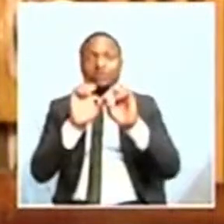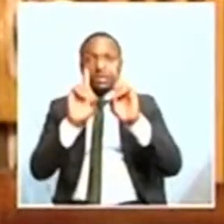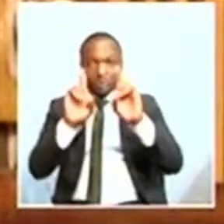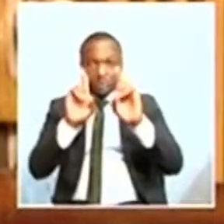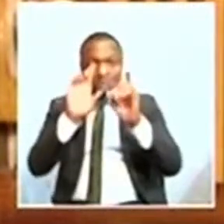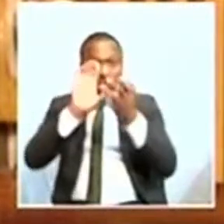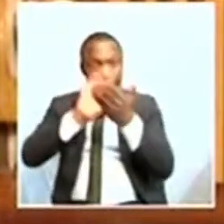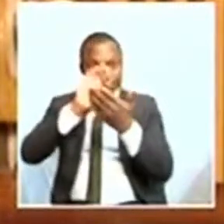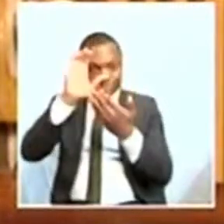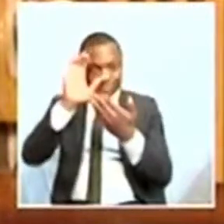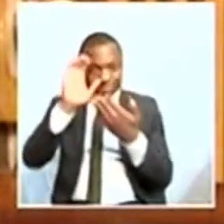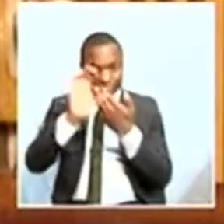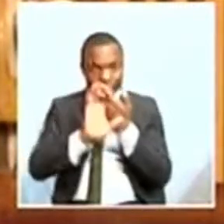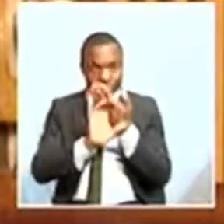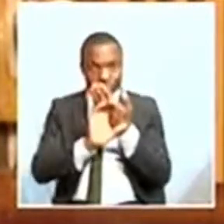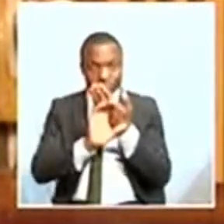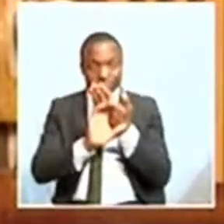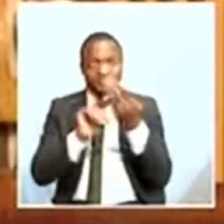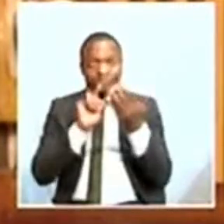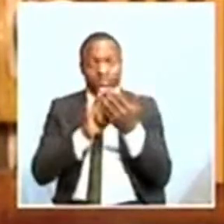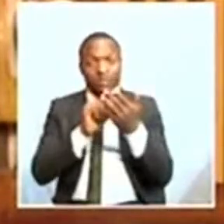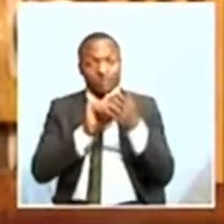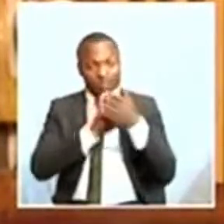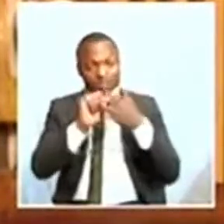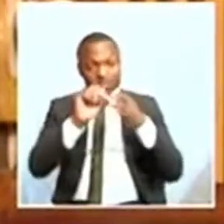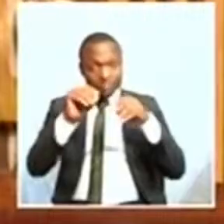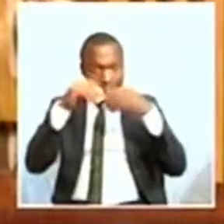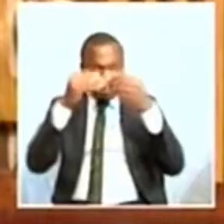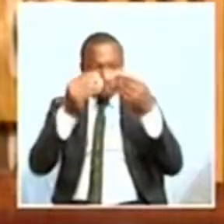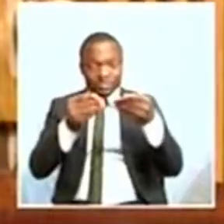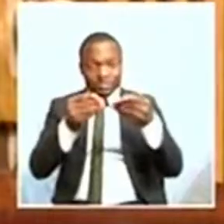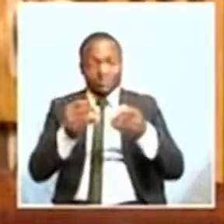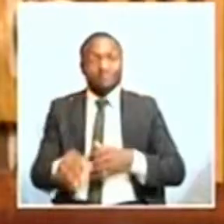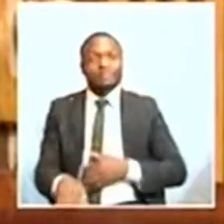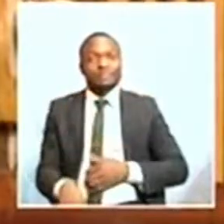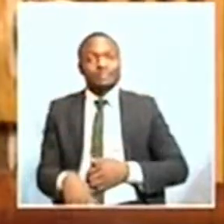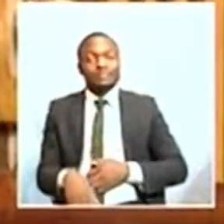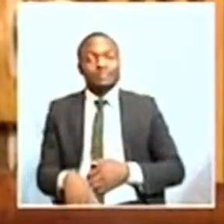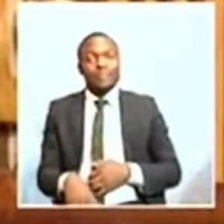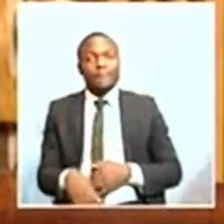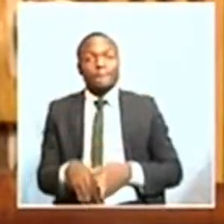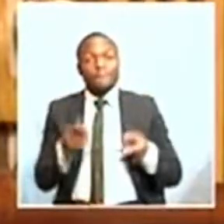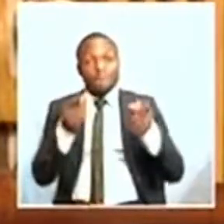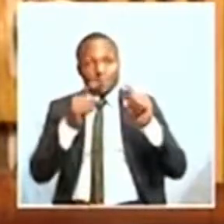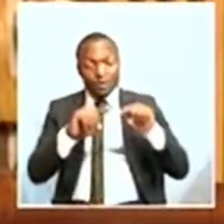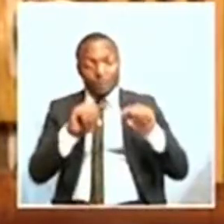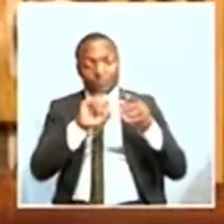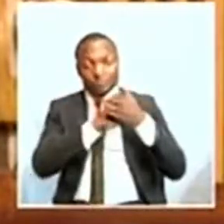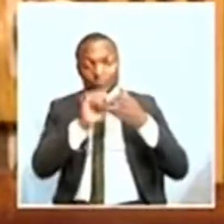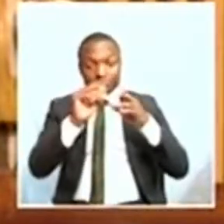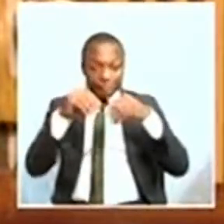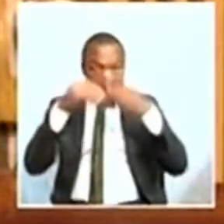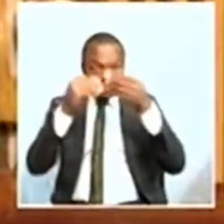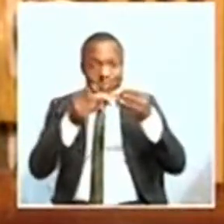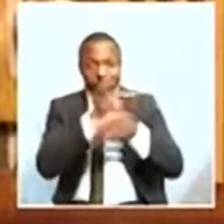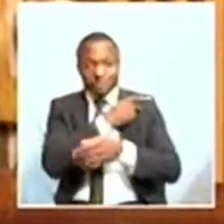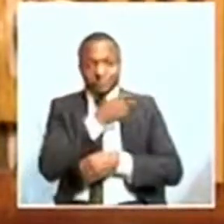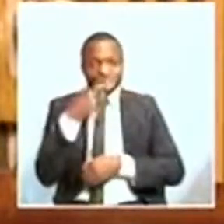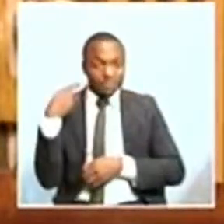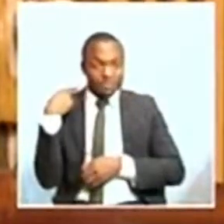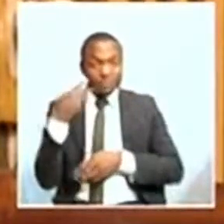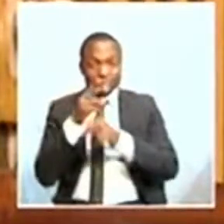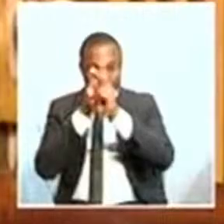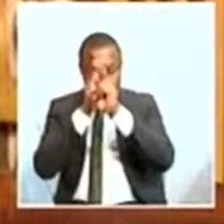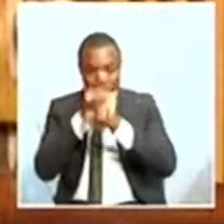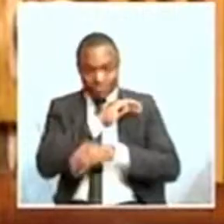education curriculum. So when this statement was delivered, and thankfully when a statement is delivered on the floor of the House, members